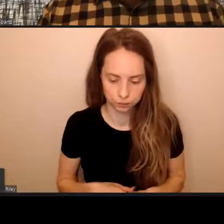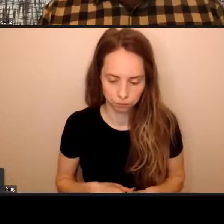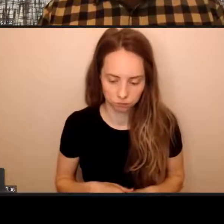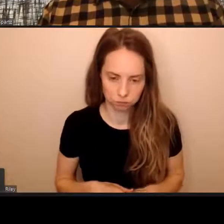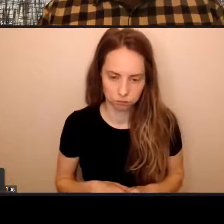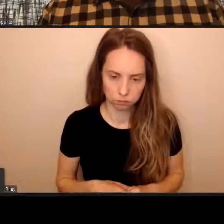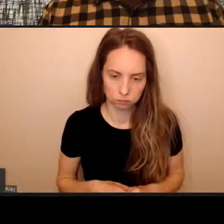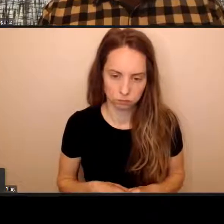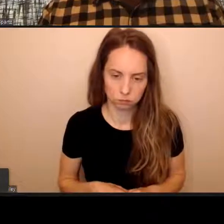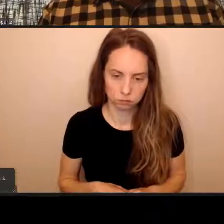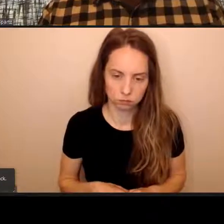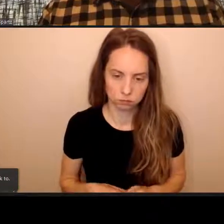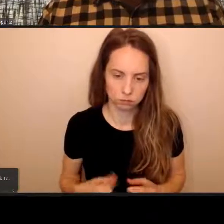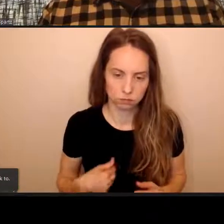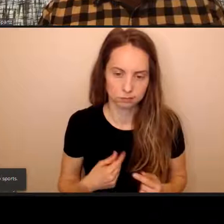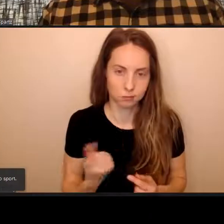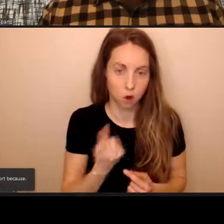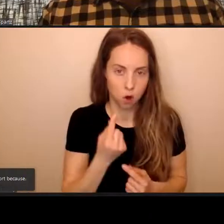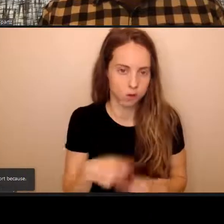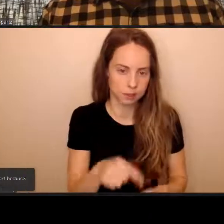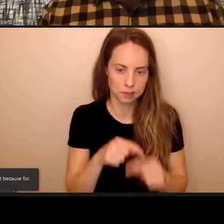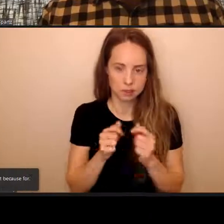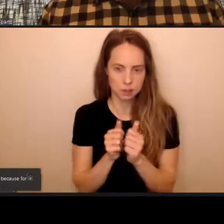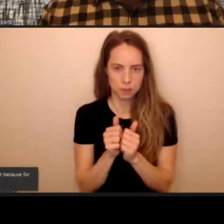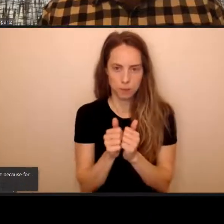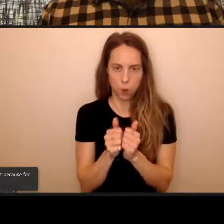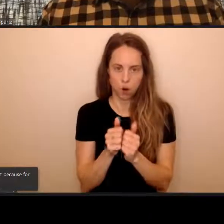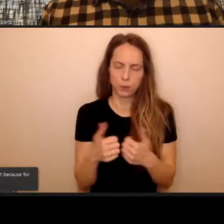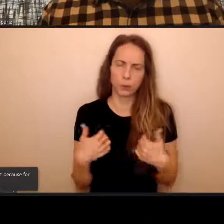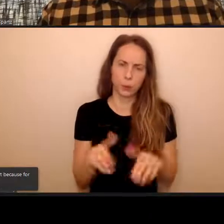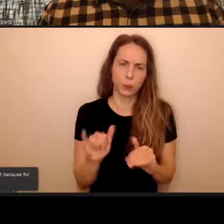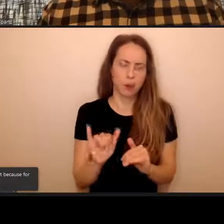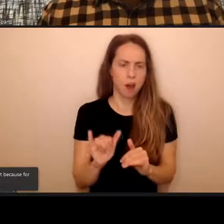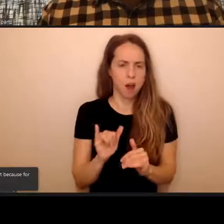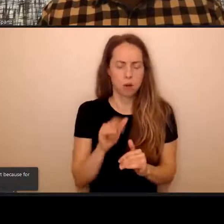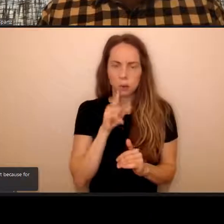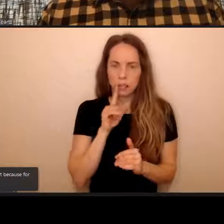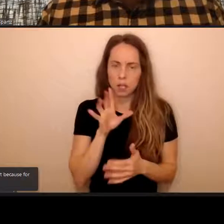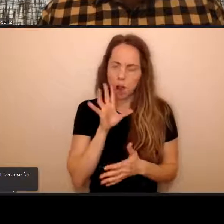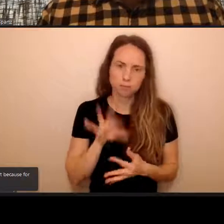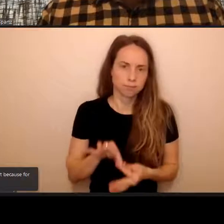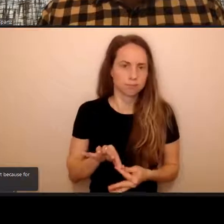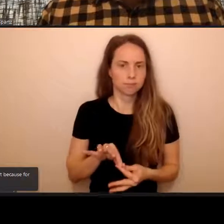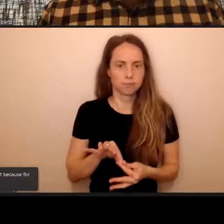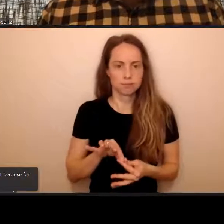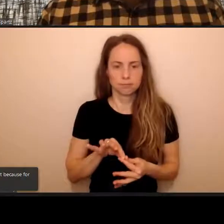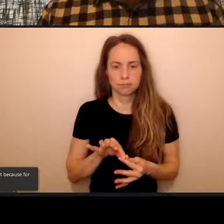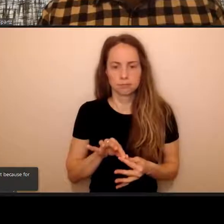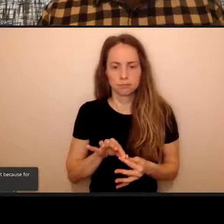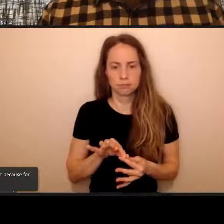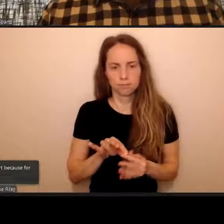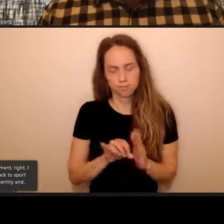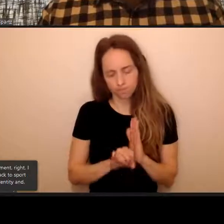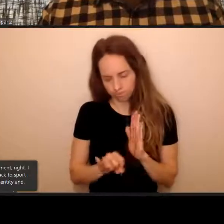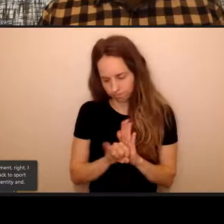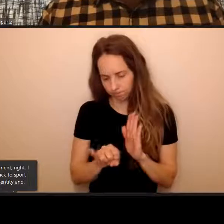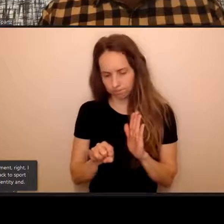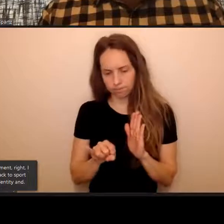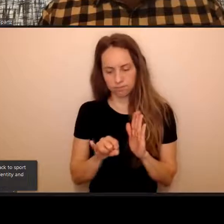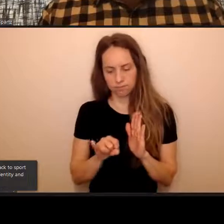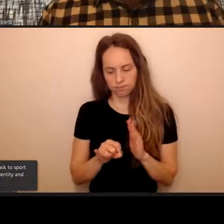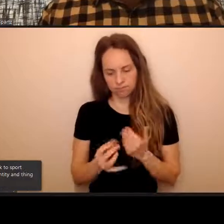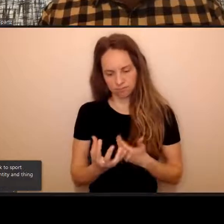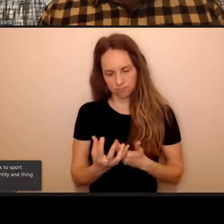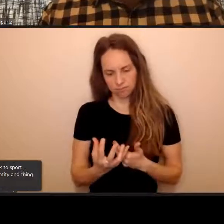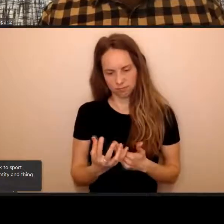I mean, I always go back to sport because sport is such a grounding um, identity and thing